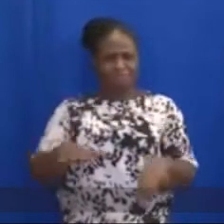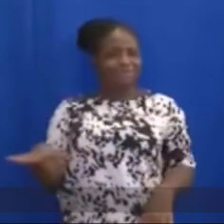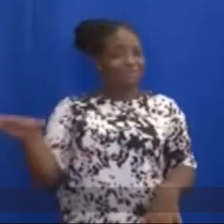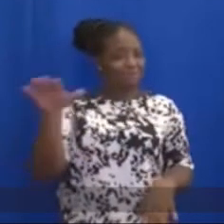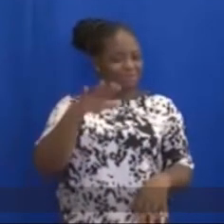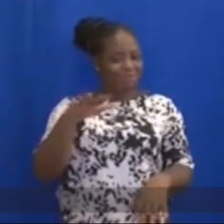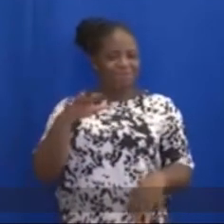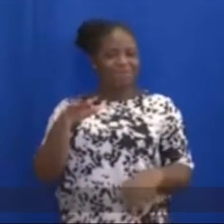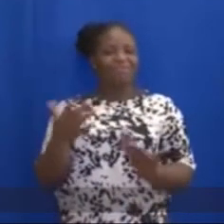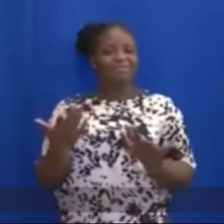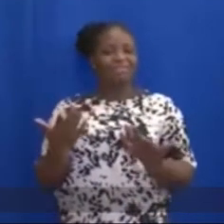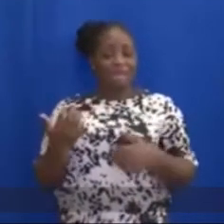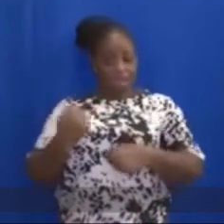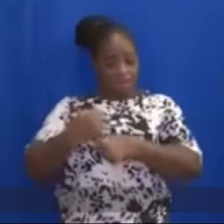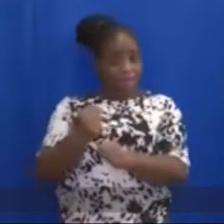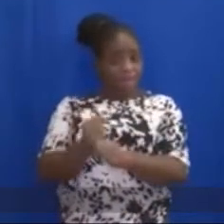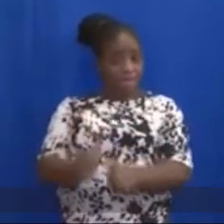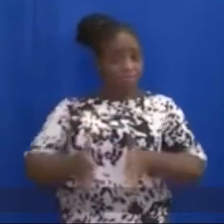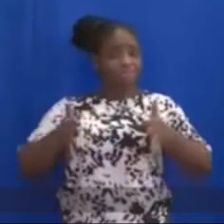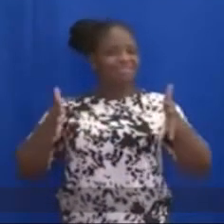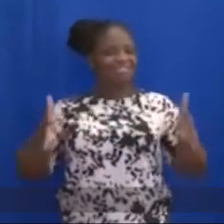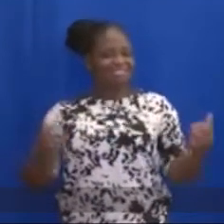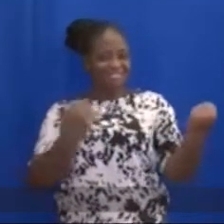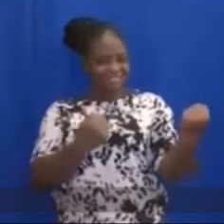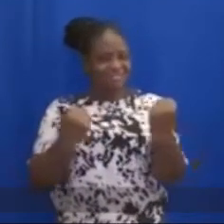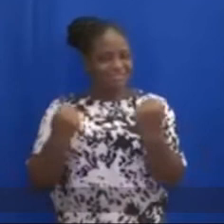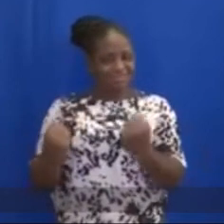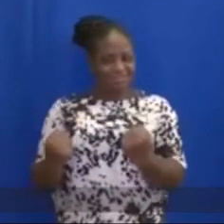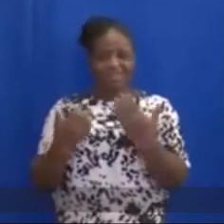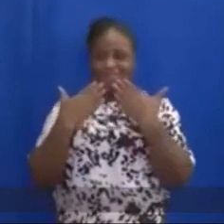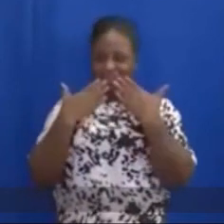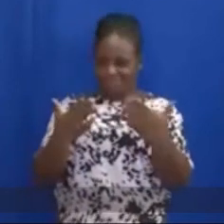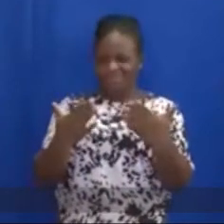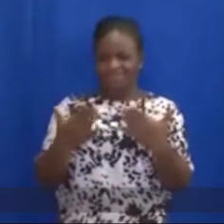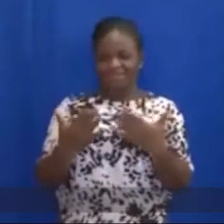Ghana and make her great and strong. I thank you.